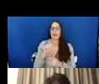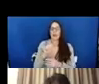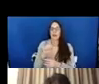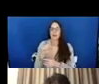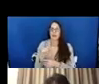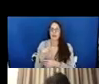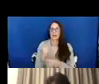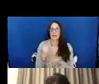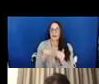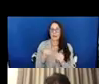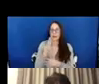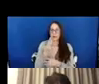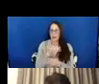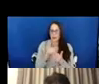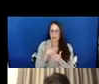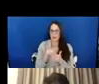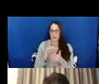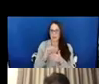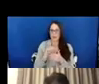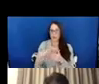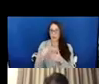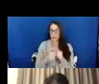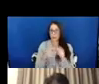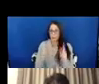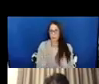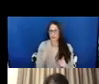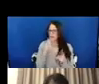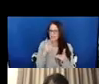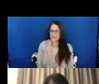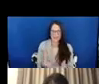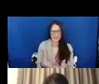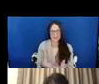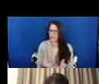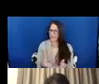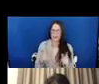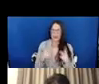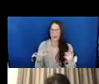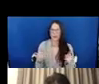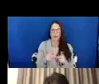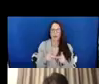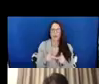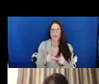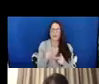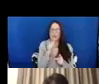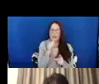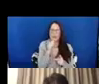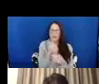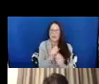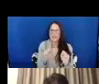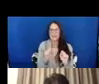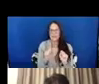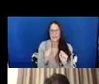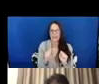person does not leave room for personal safety nets. Even small